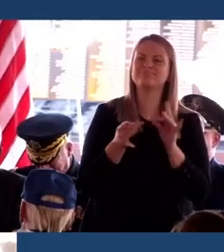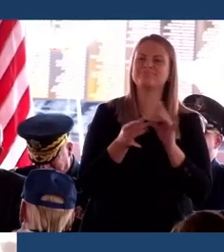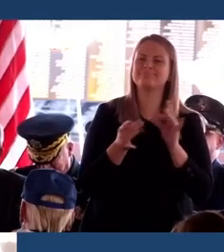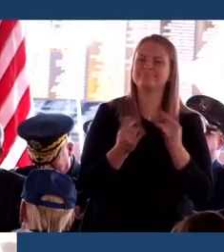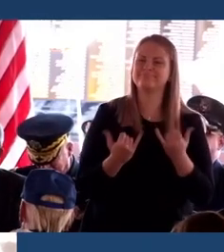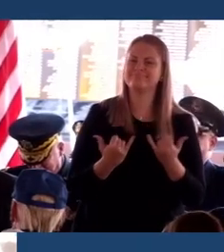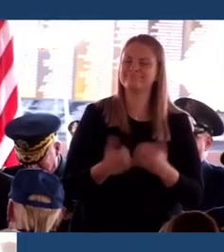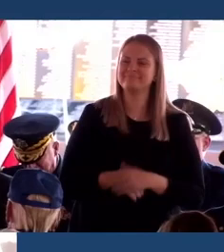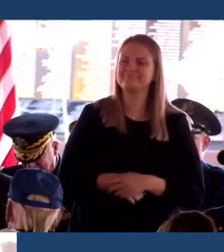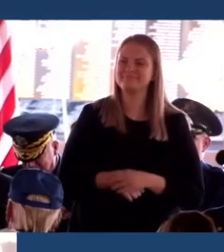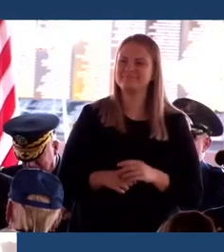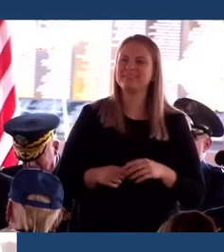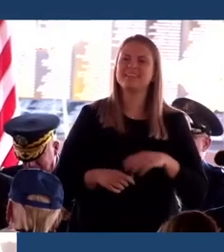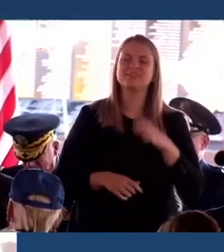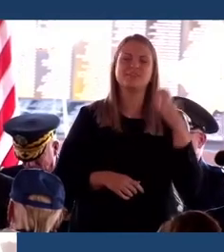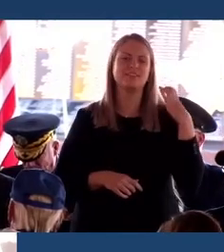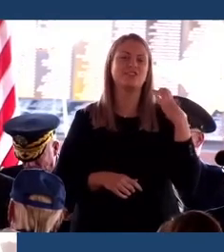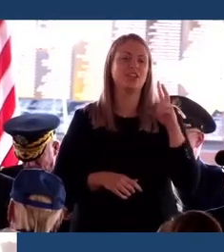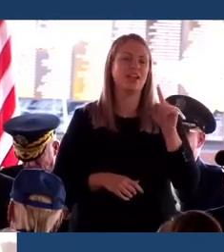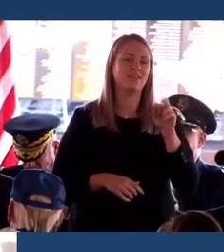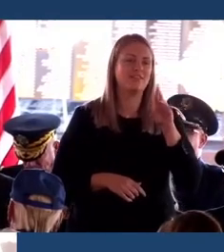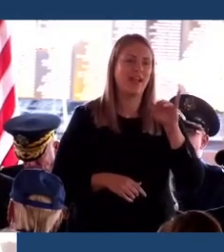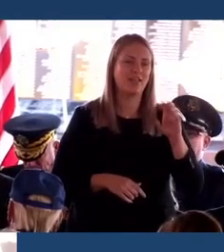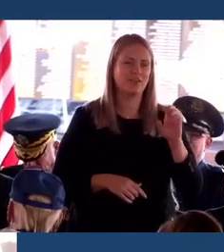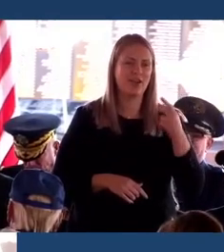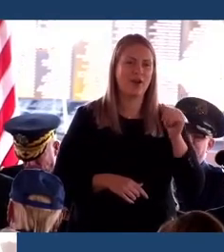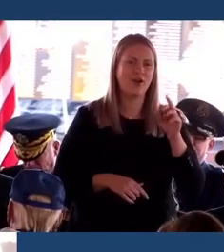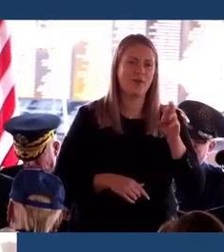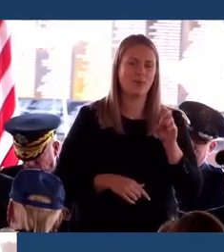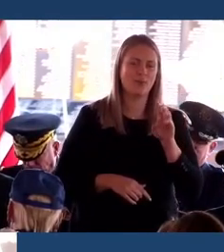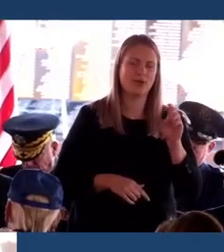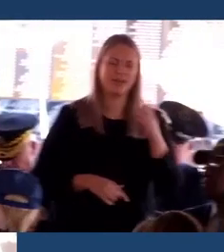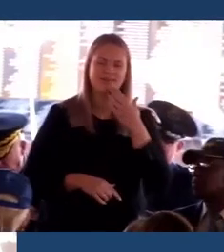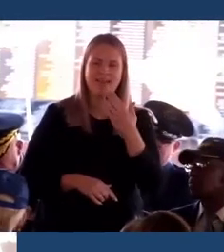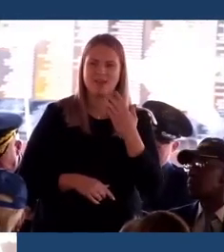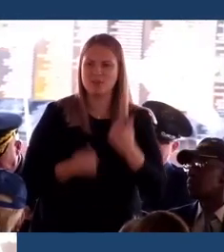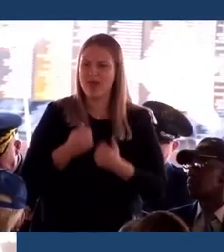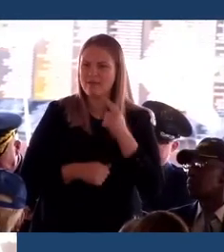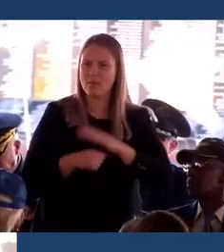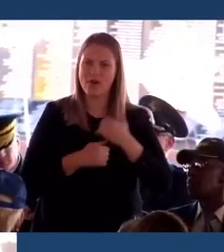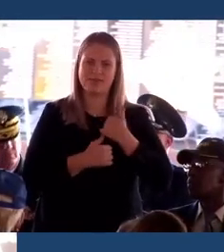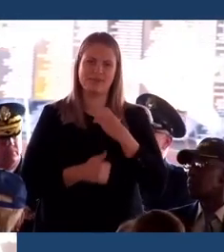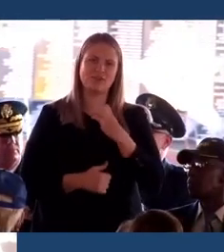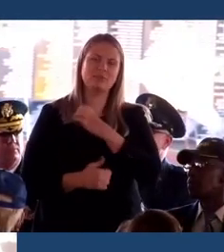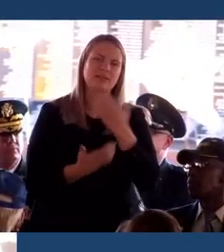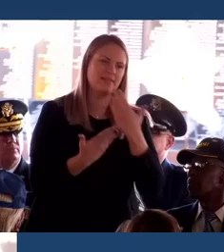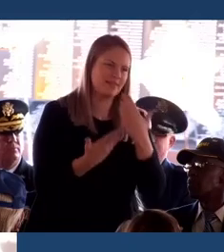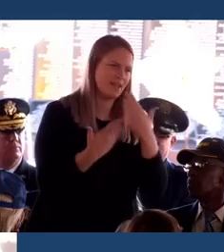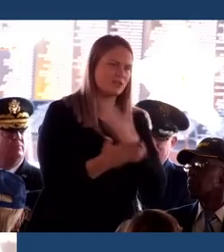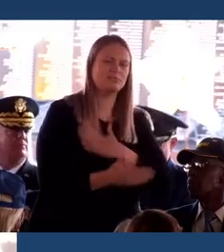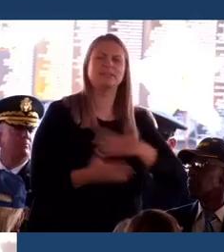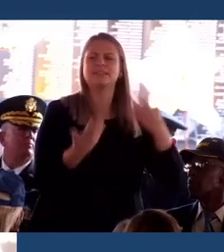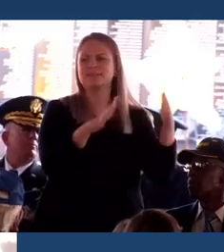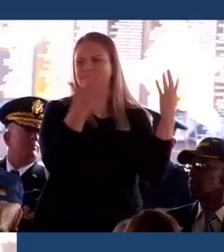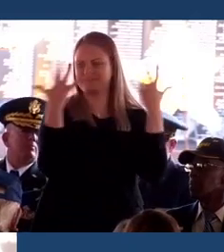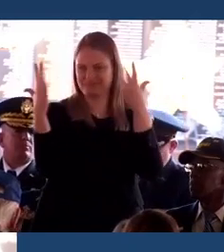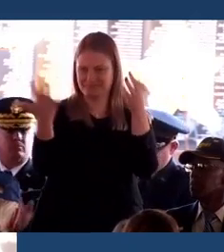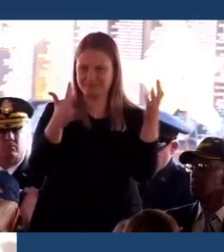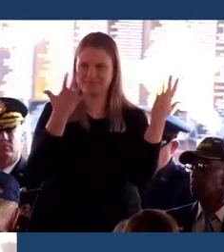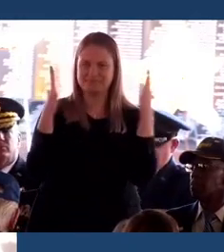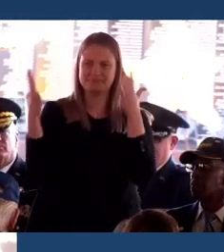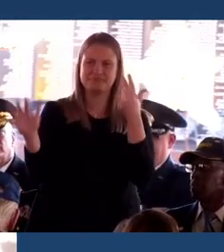the Chair Valerie Harwood, thank you. To everyone who's on the Veterans Commission, thank you. Could we give them a round of applause for